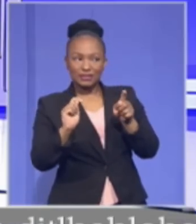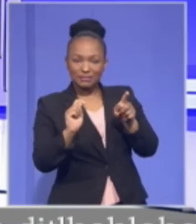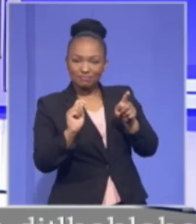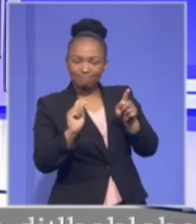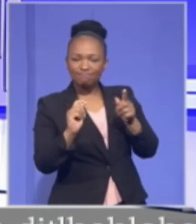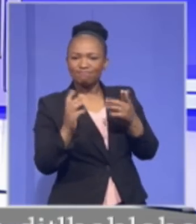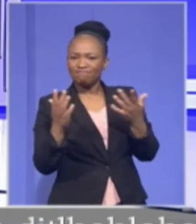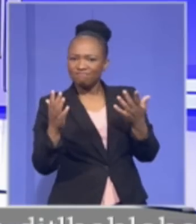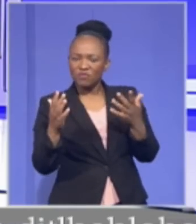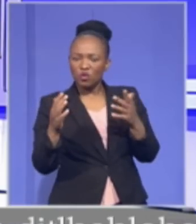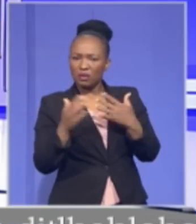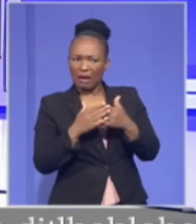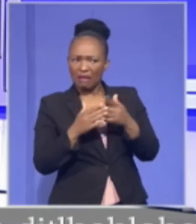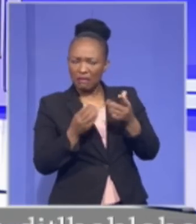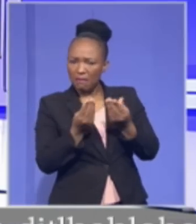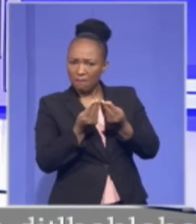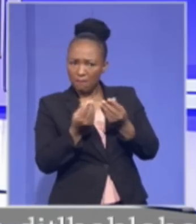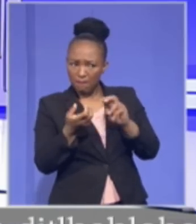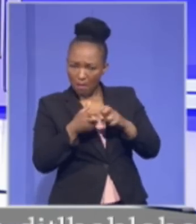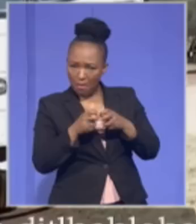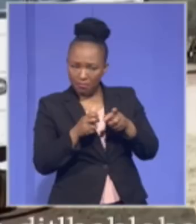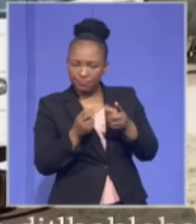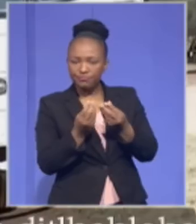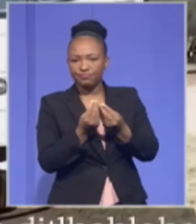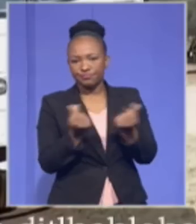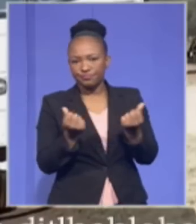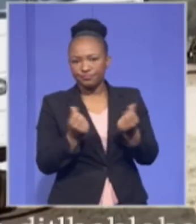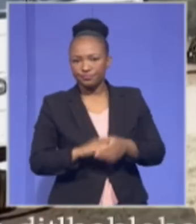le dihlotlo tše bjalo ka tše.